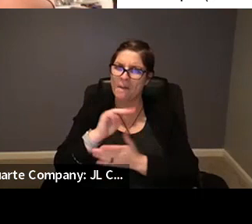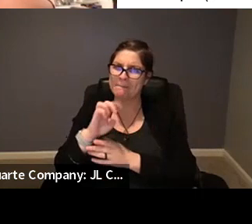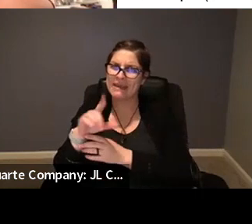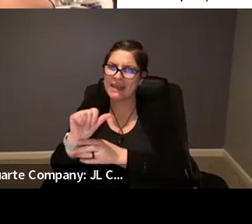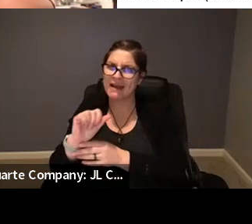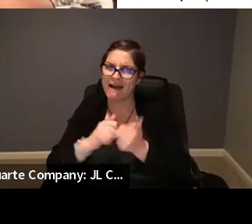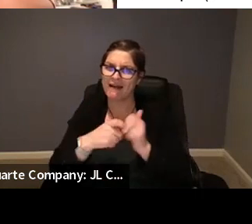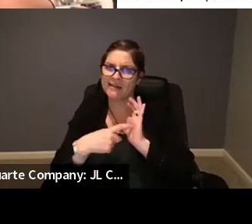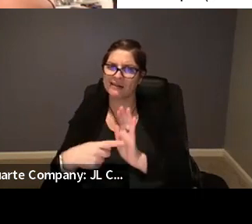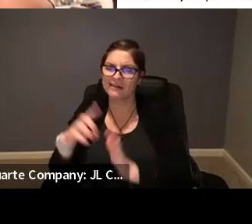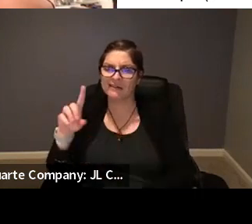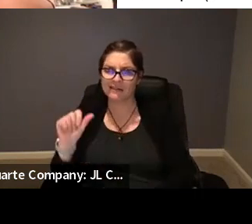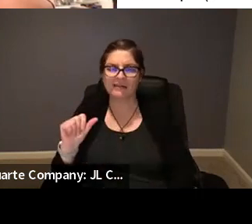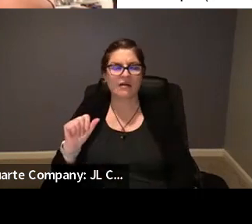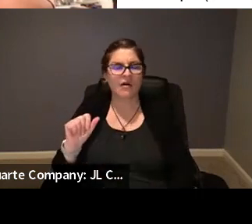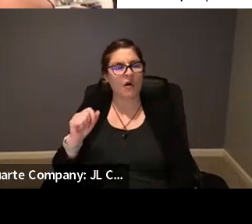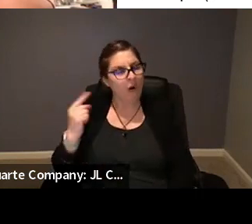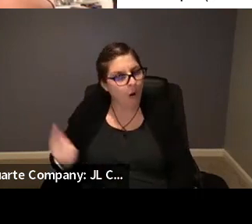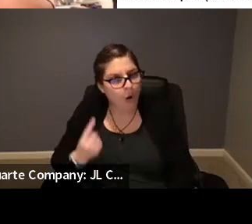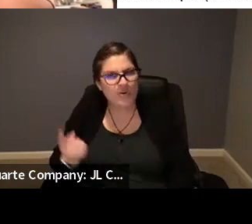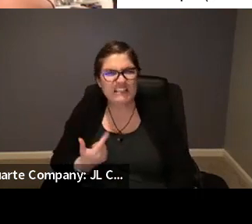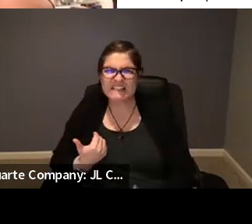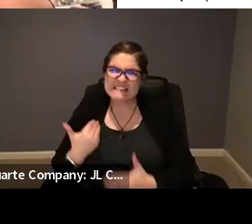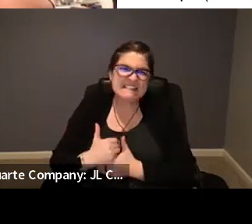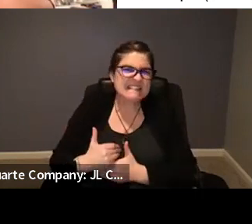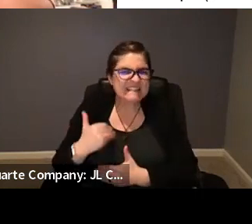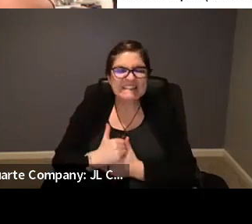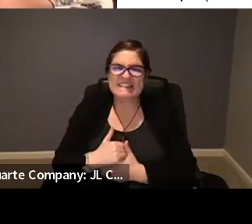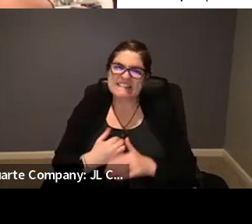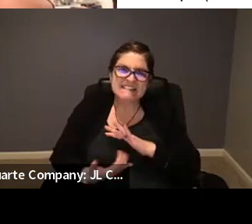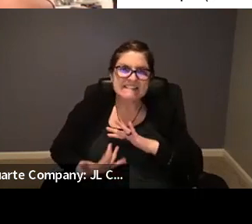of disability that always just inflames me.